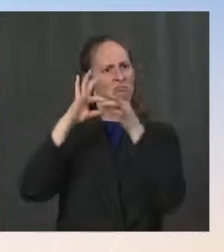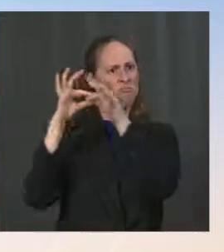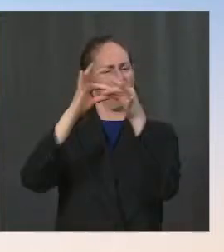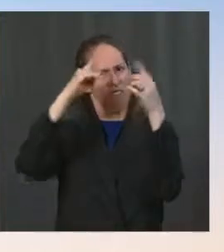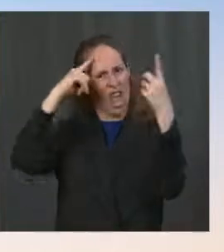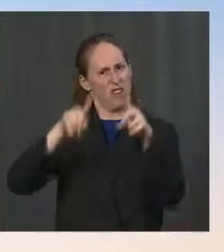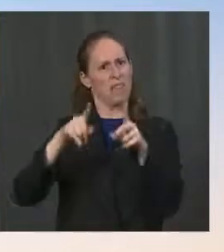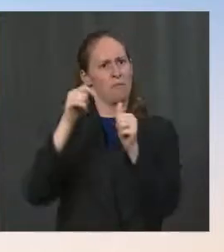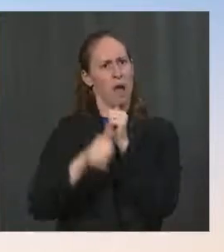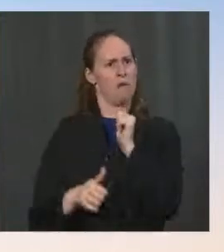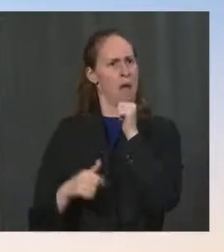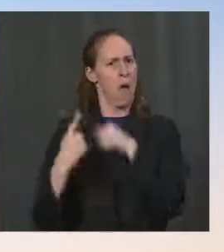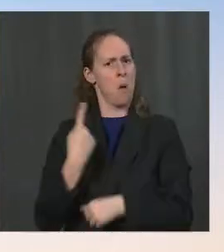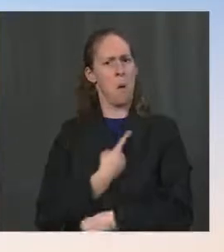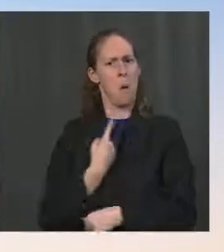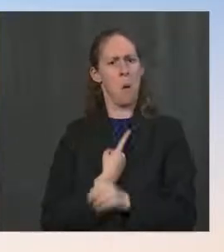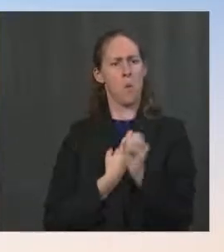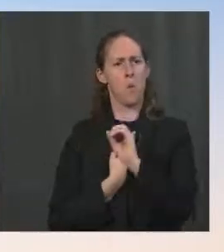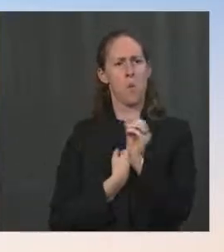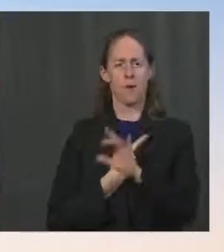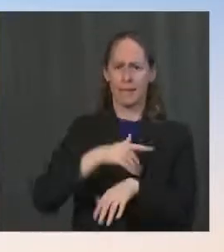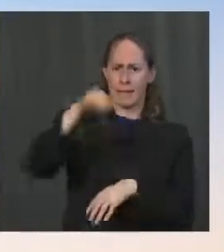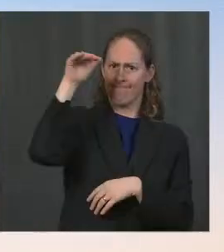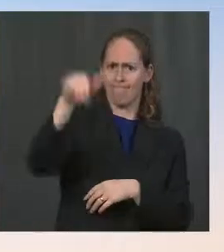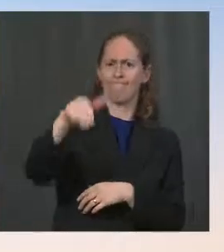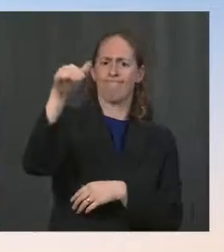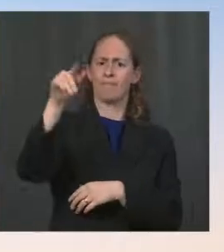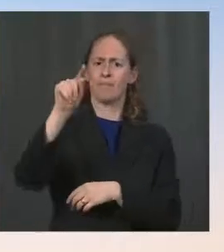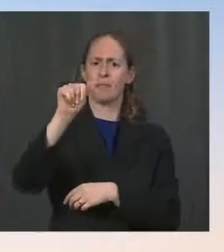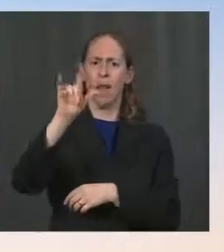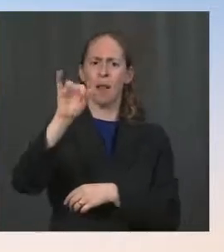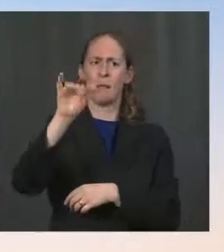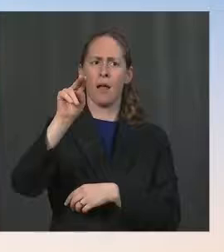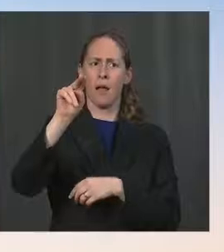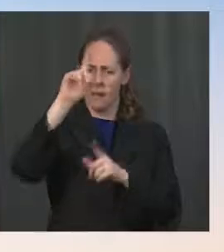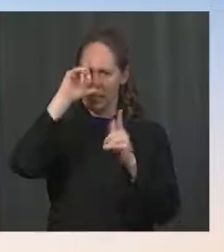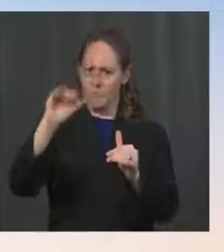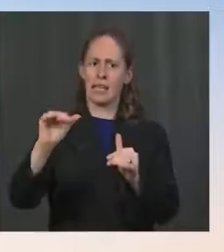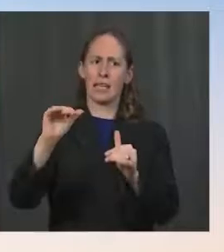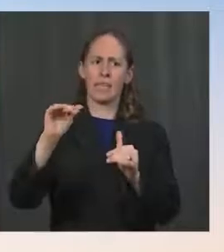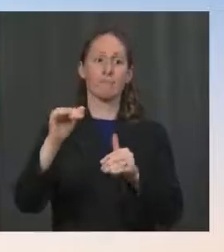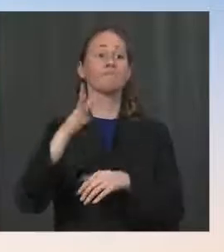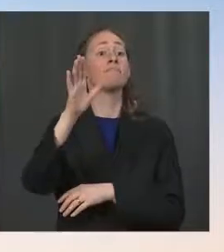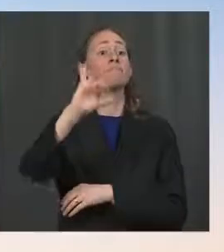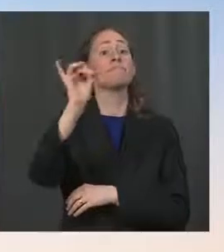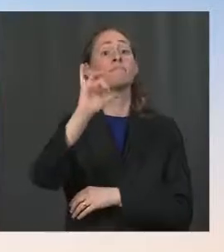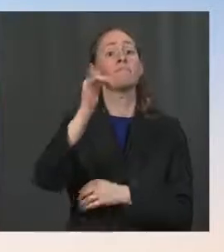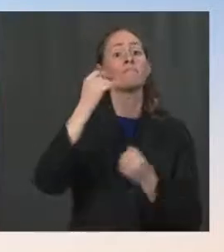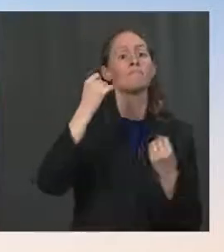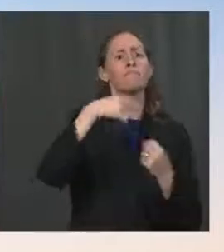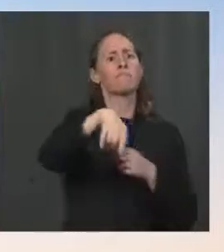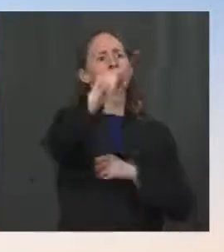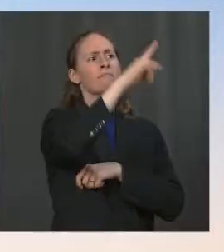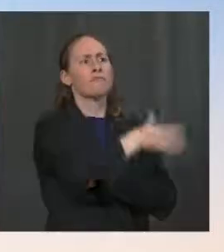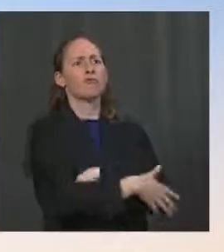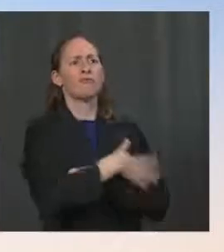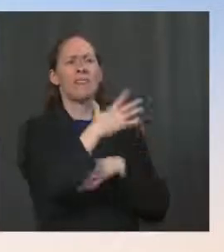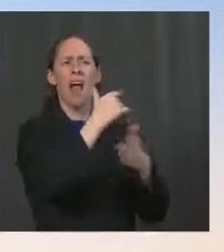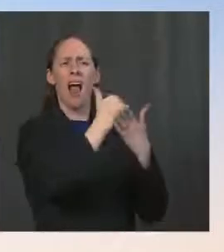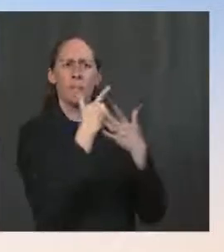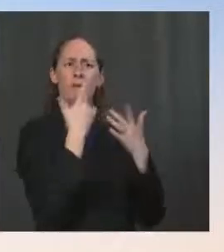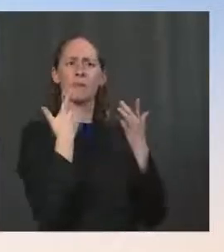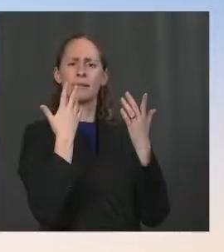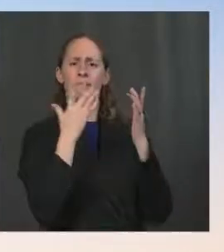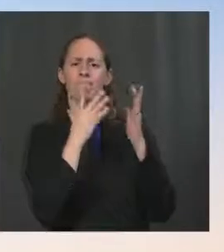what our expectations are. Three, these are many of the countries that work with us to help build a list of 100 countries, more than half the countries in the